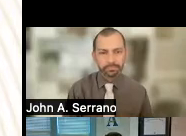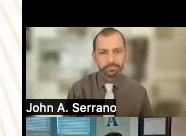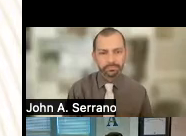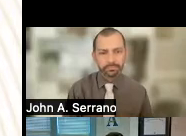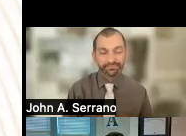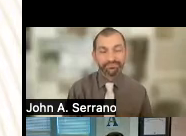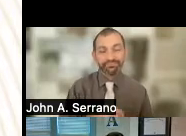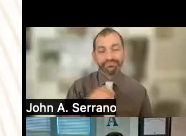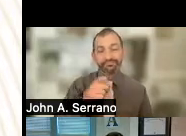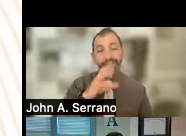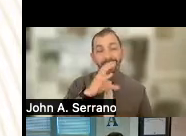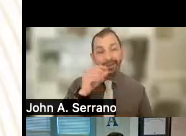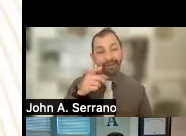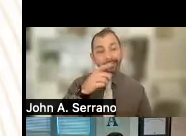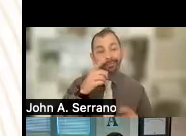leadership.